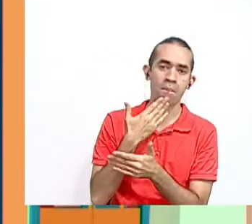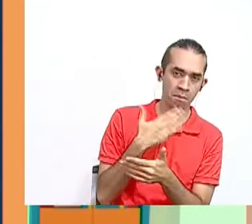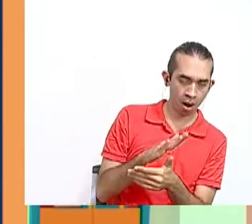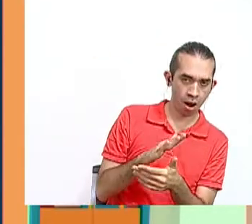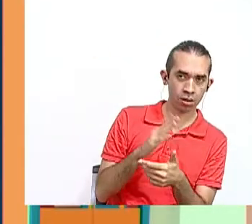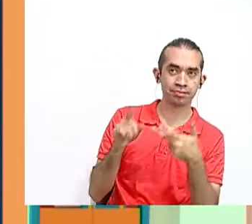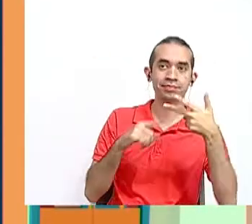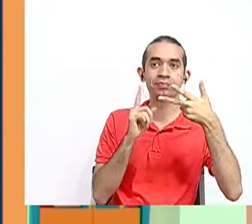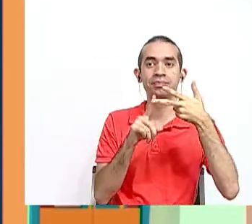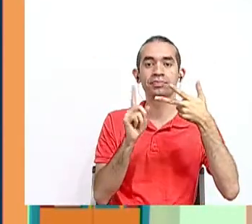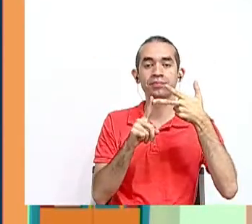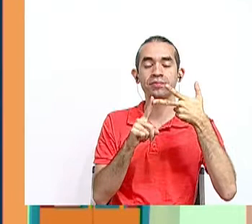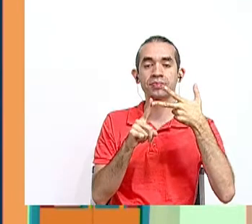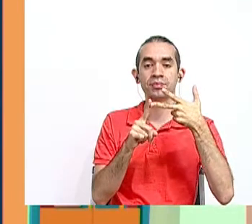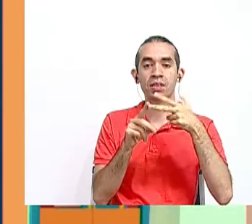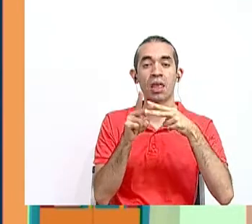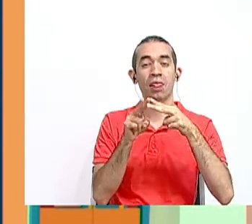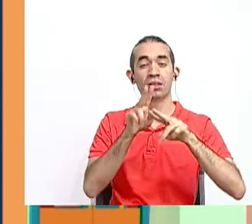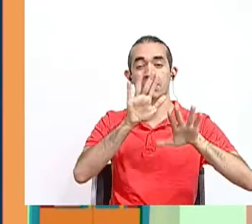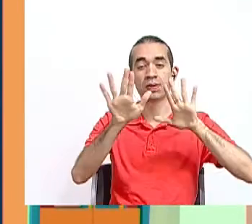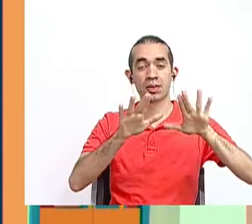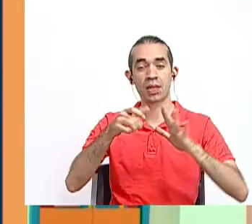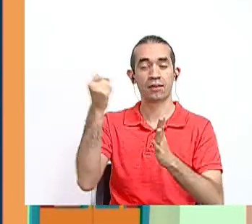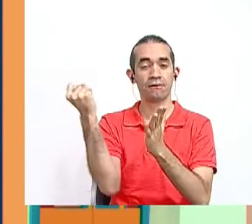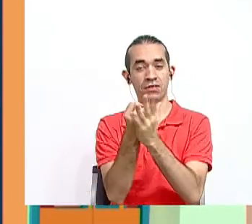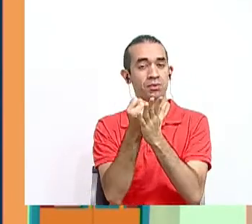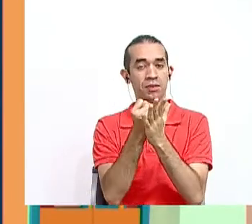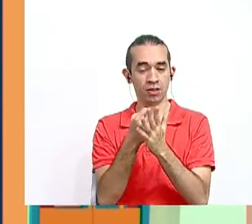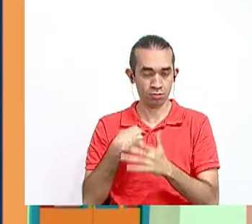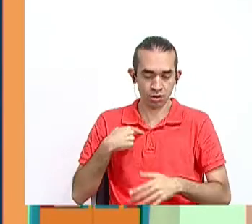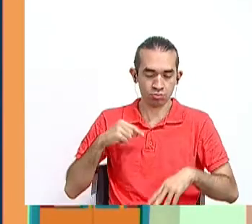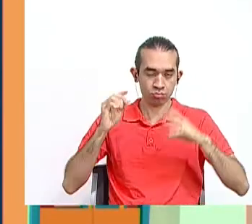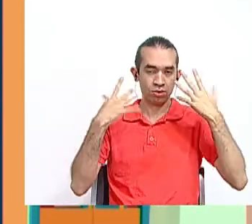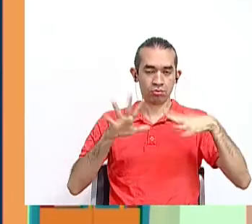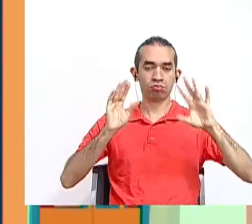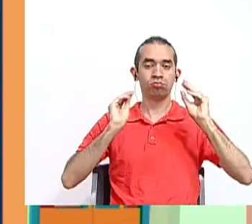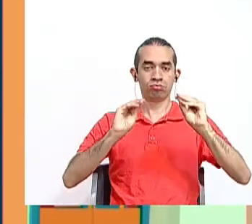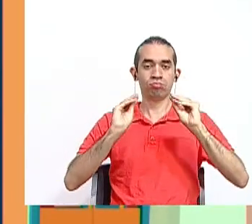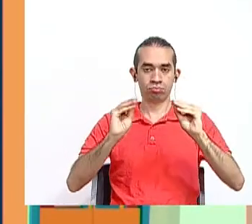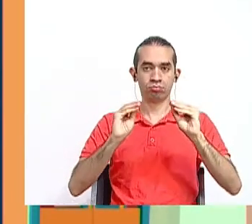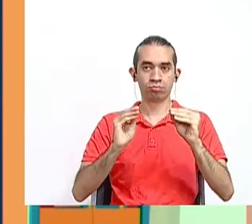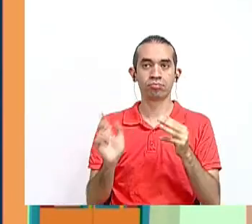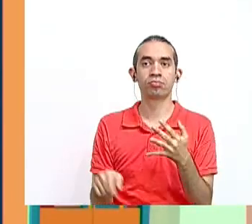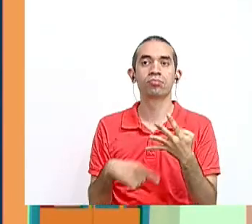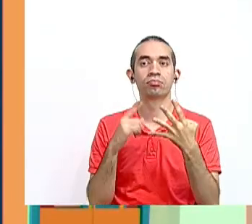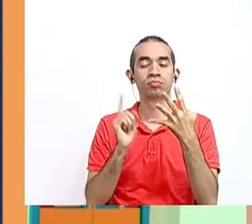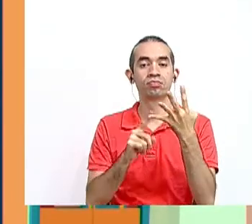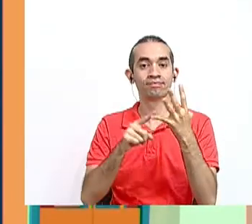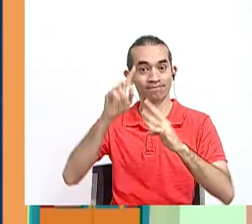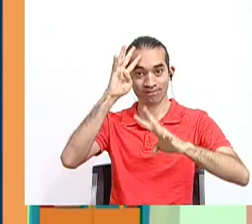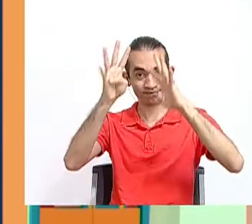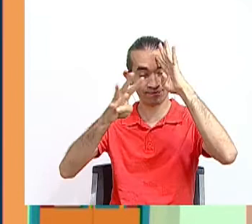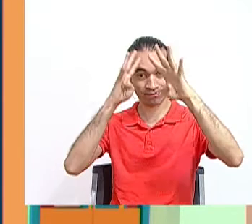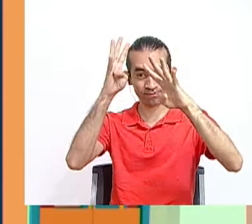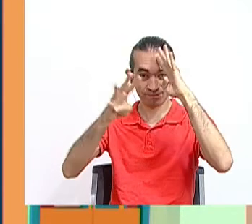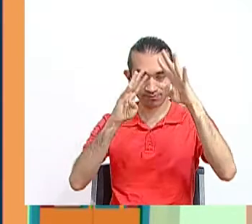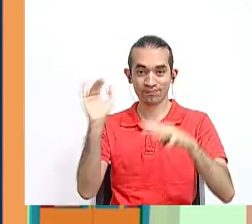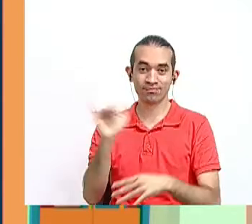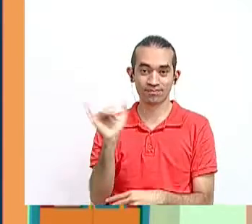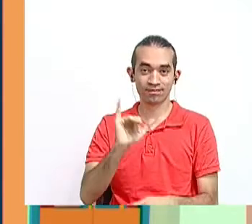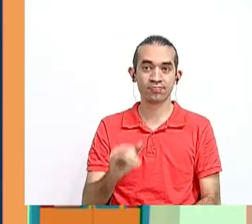you. We talked about digital footprint. That was actually one of my lessons in the past. And then we talked about inventions as